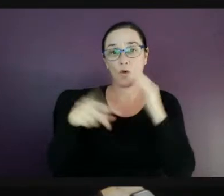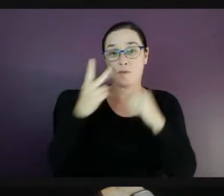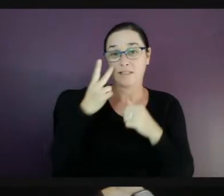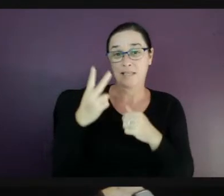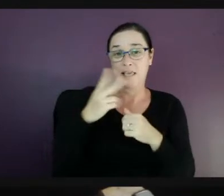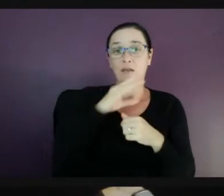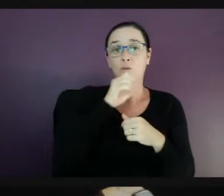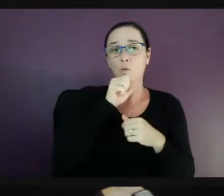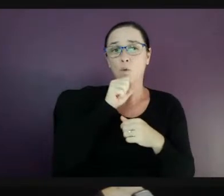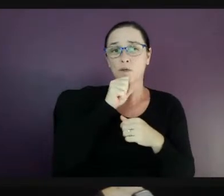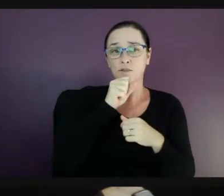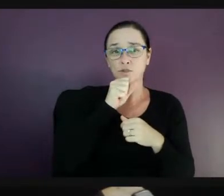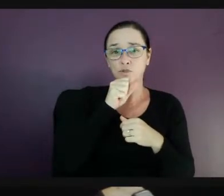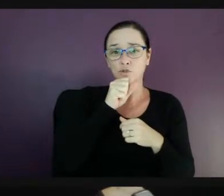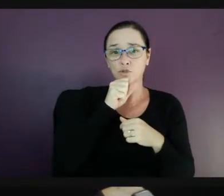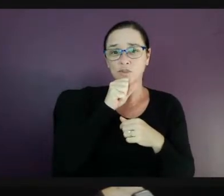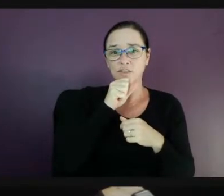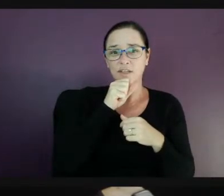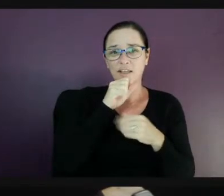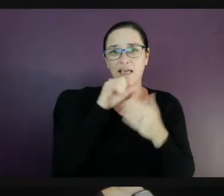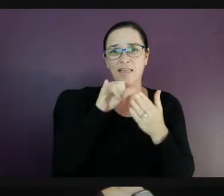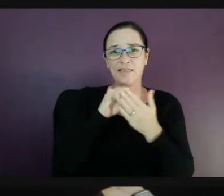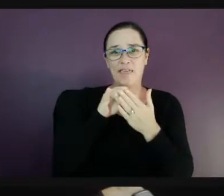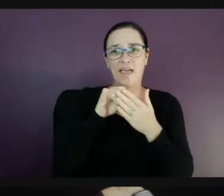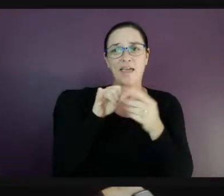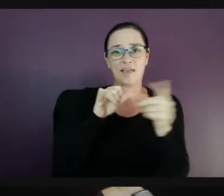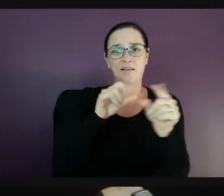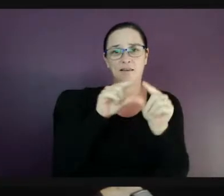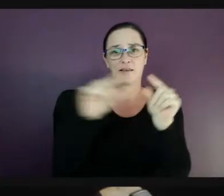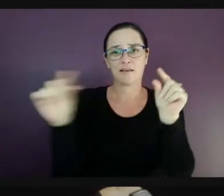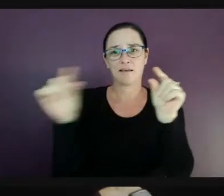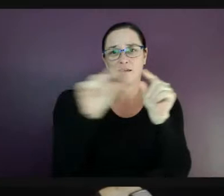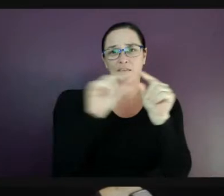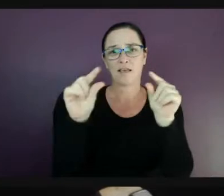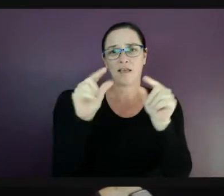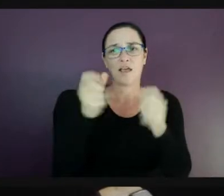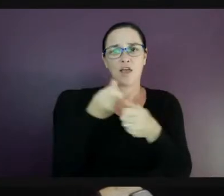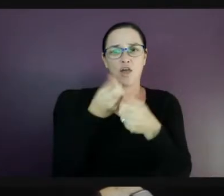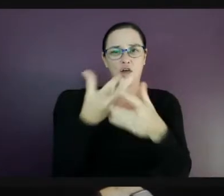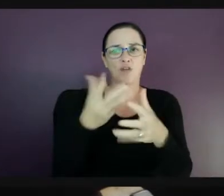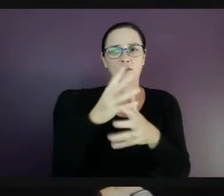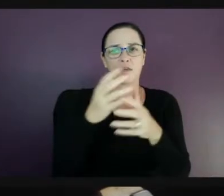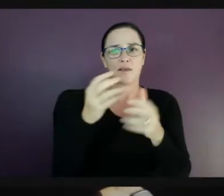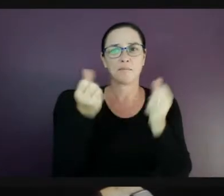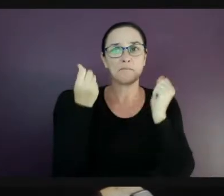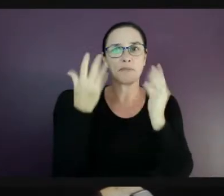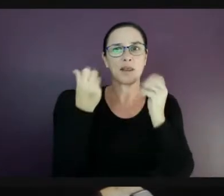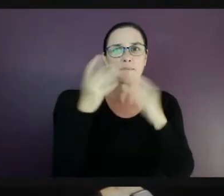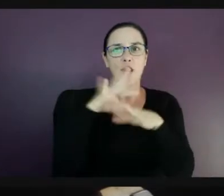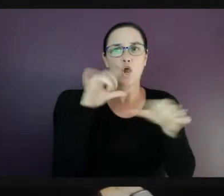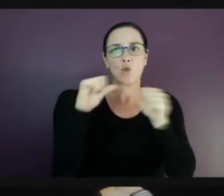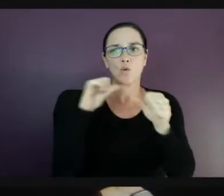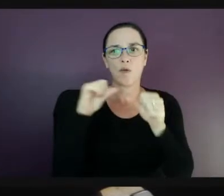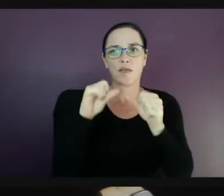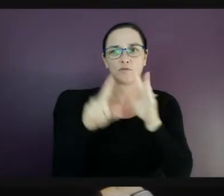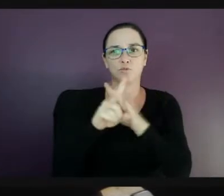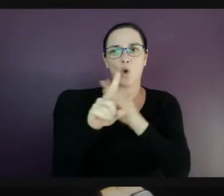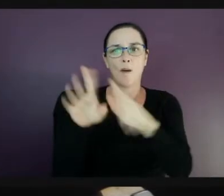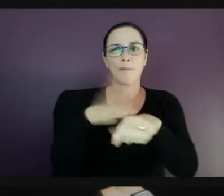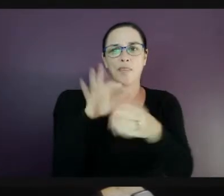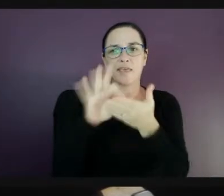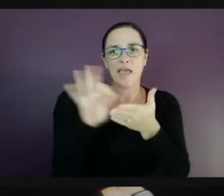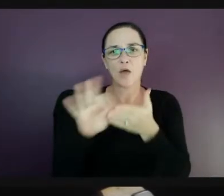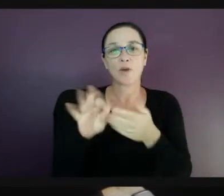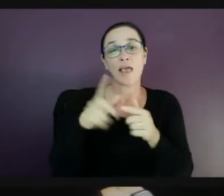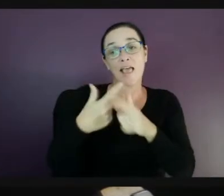orange band up top. That's what's been causing all the earthquake counts. There is still seismicity happening at the deeper